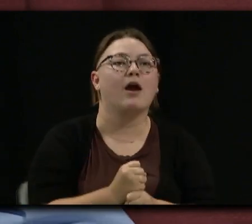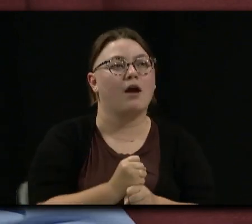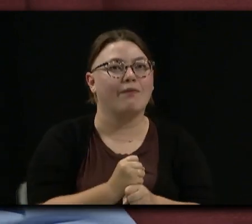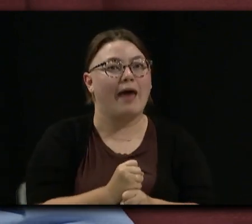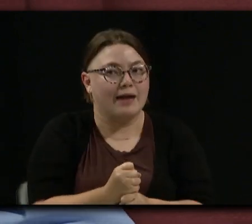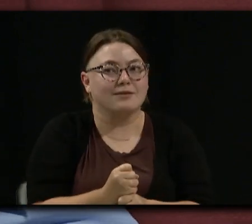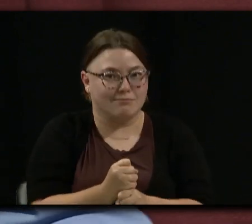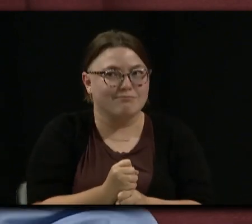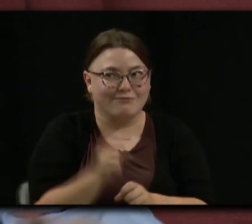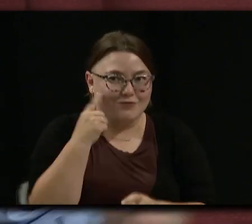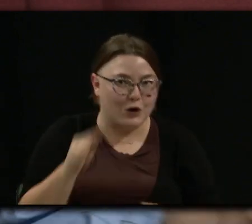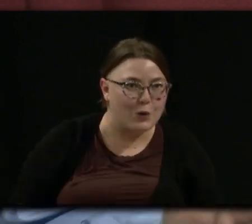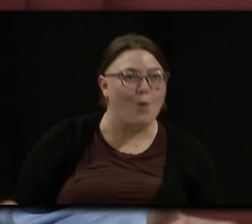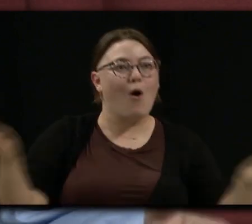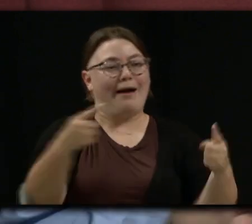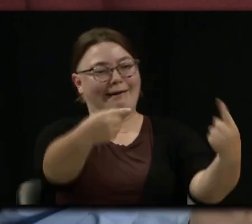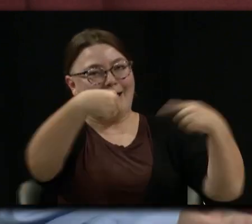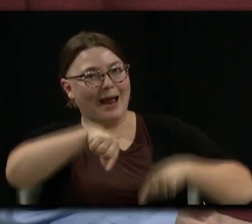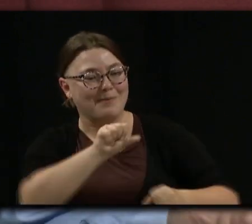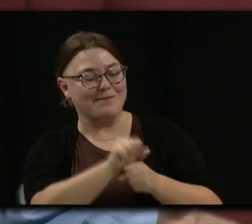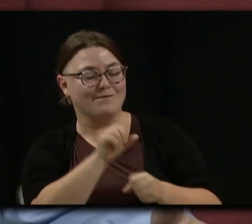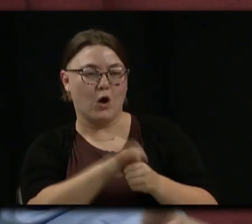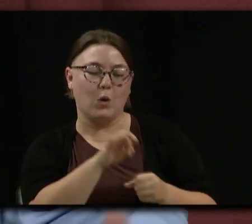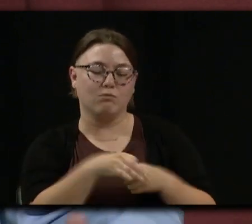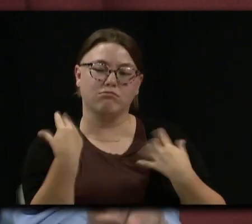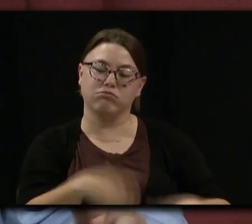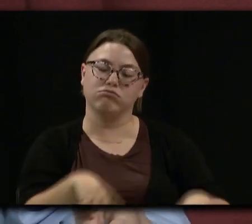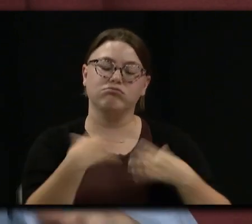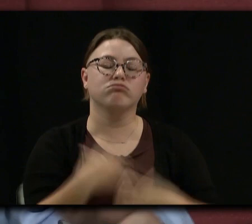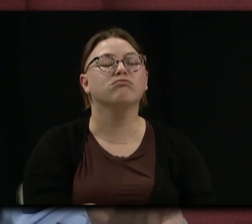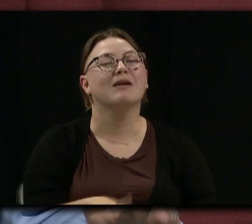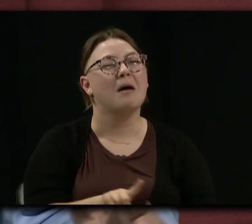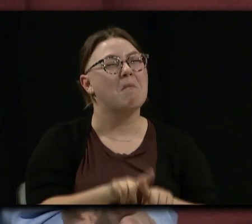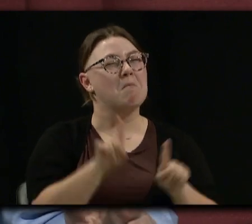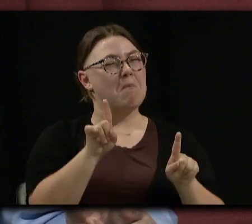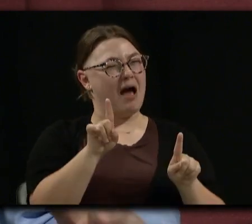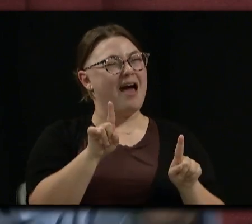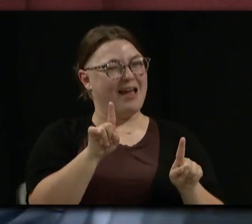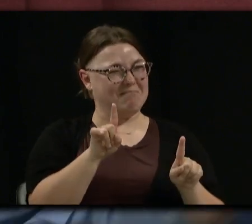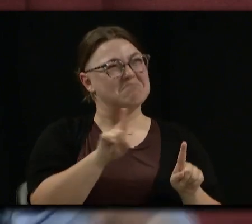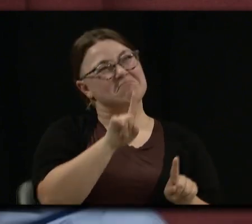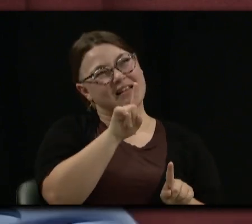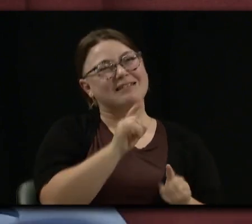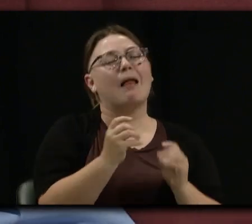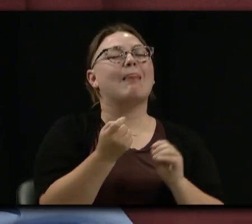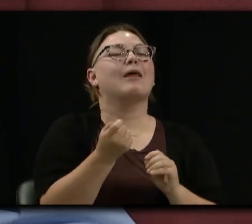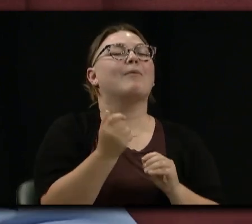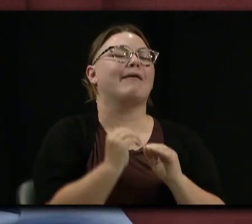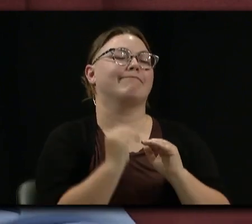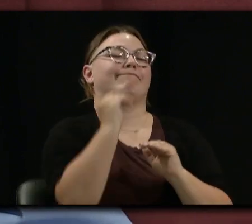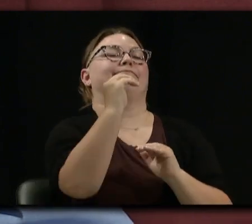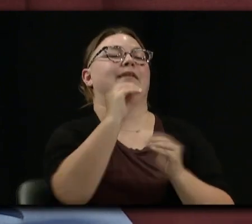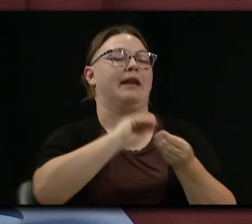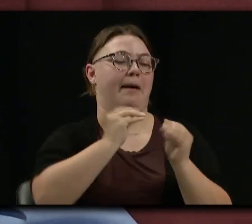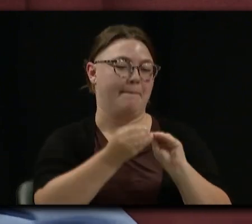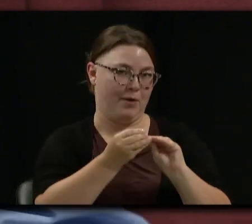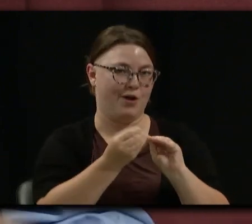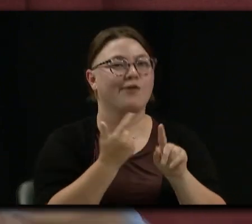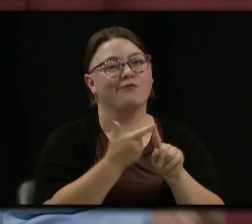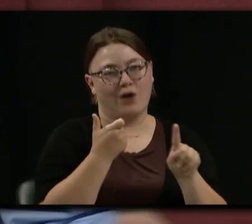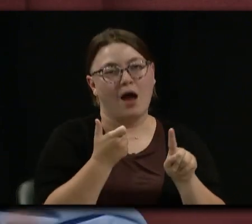voted. But I would say that is maybe a slightly up a little bit, and that because of those expired